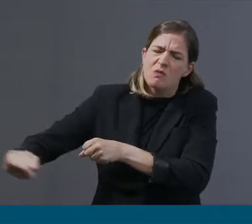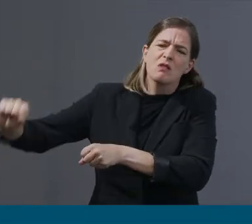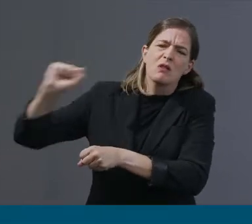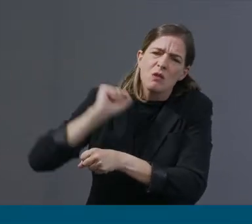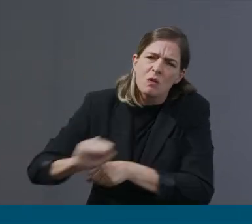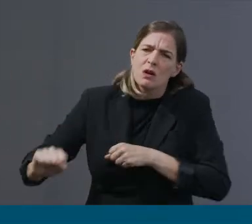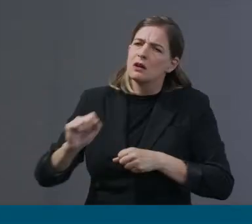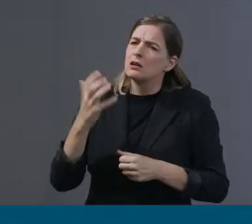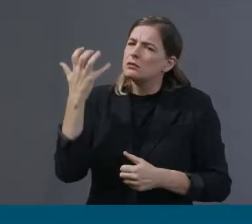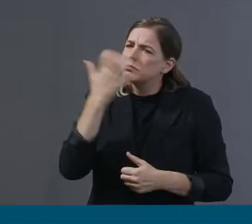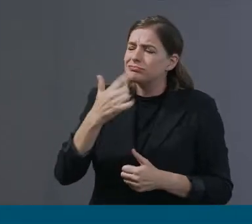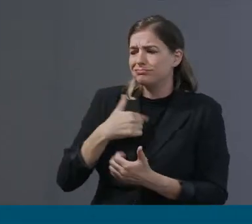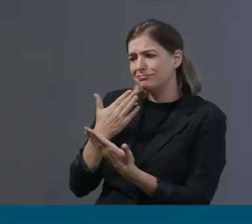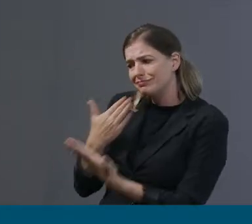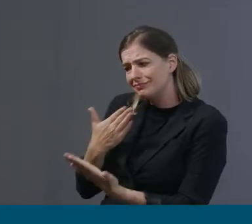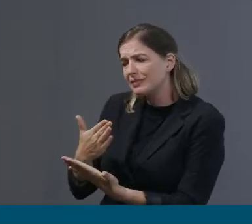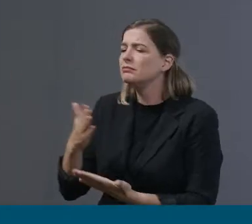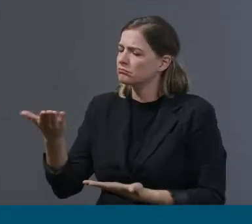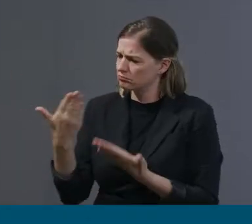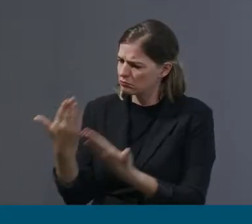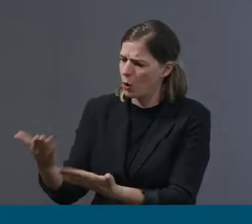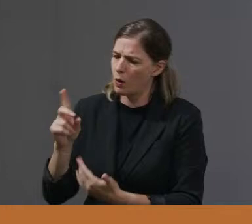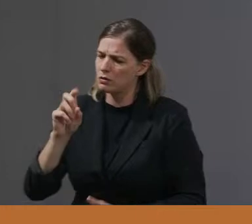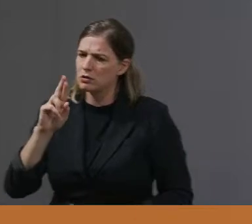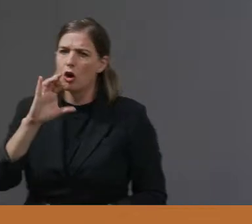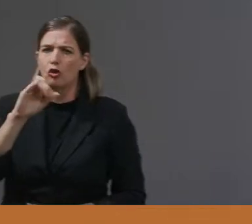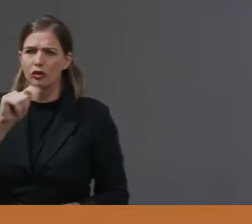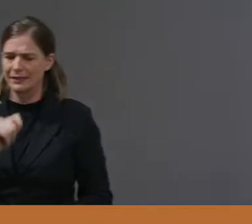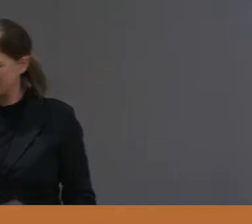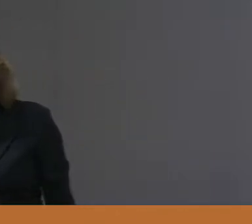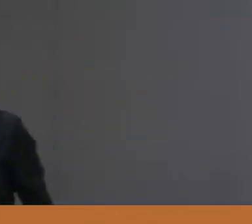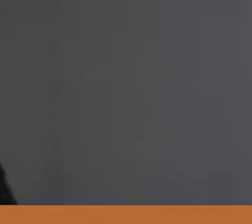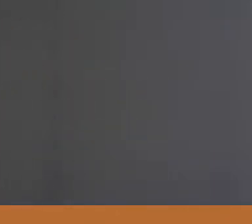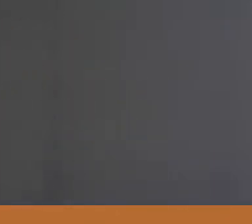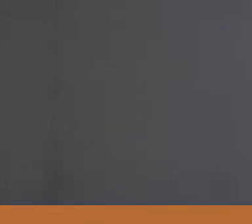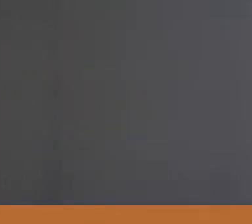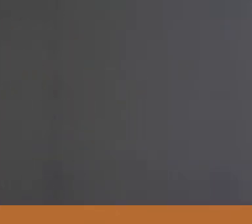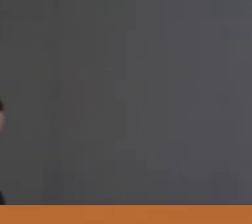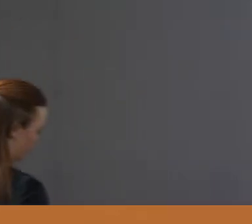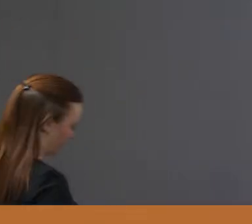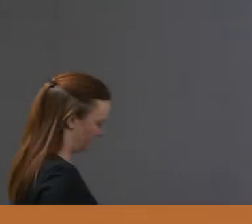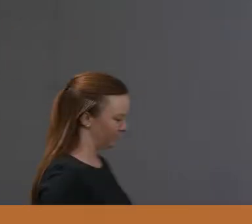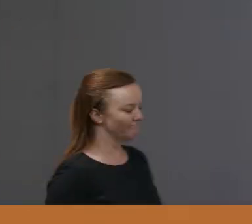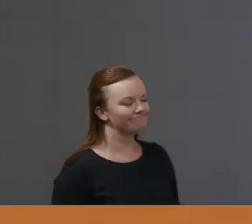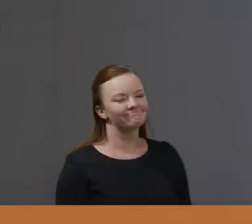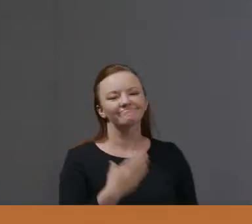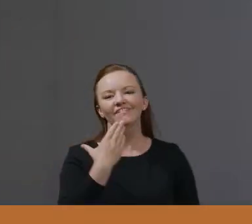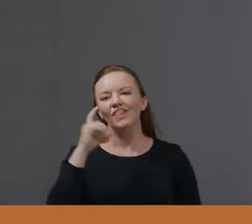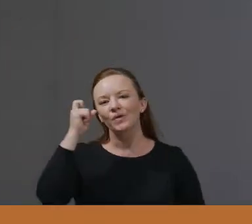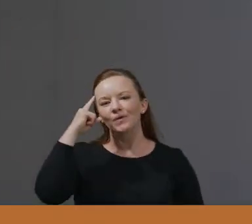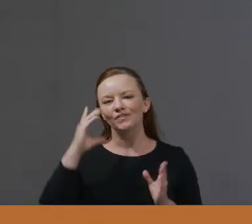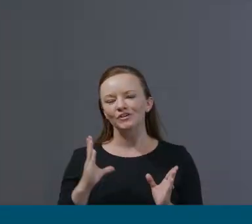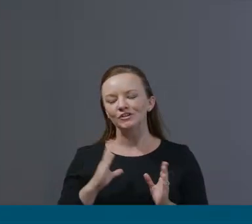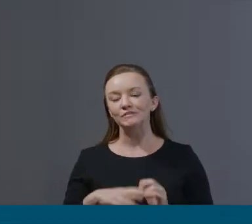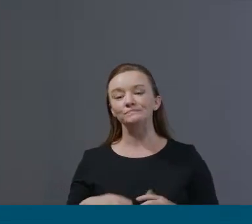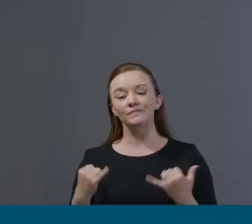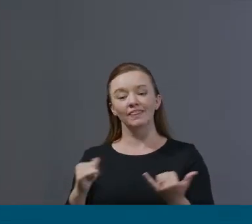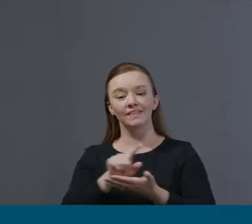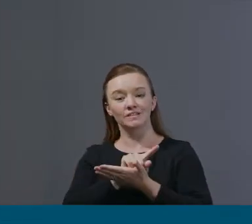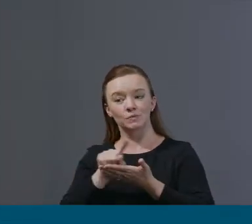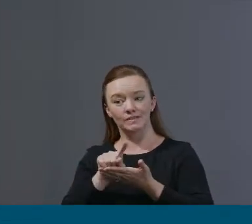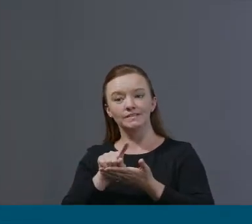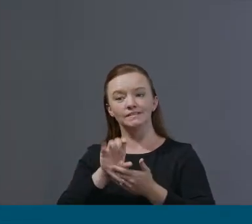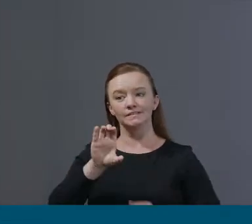I'm grateful. So take it away, Dr. Christ. Thank you. Thank you, Governor. So the CDC this week